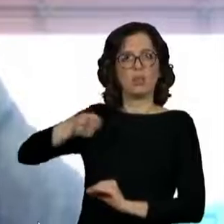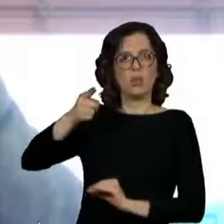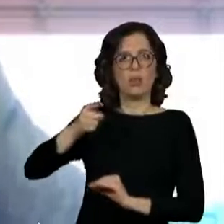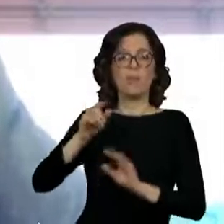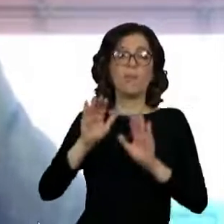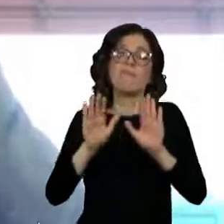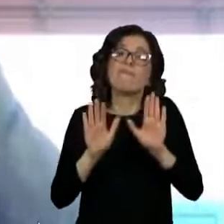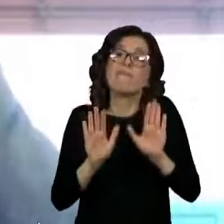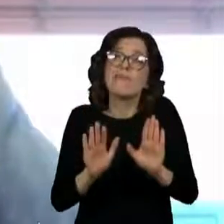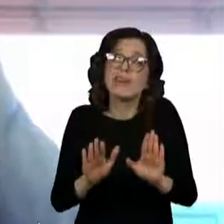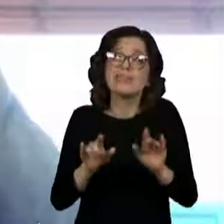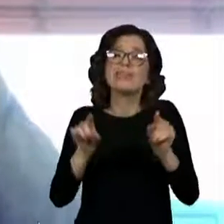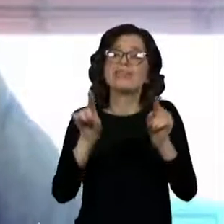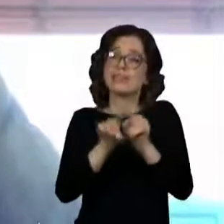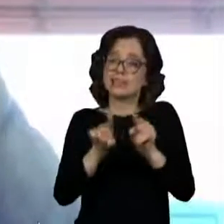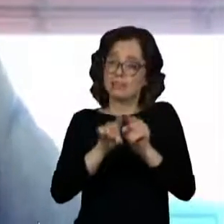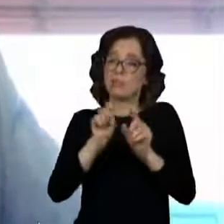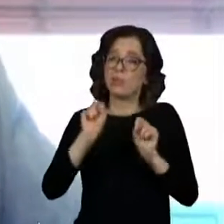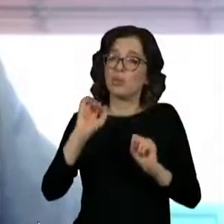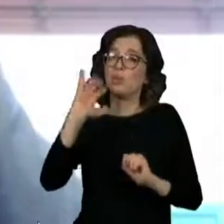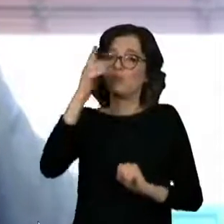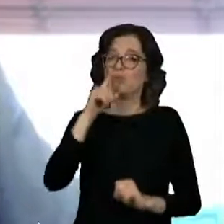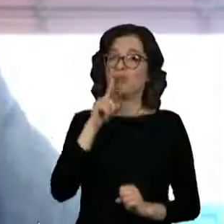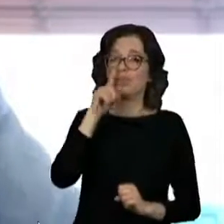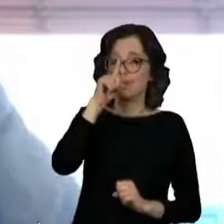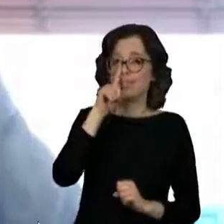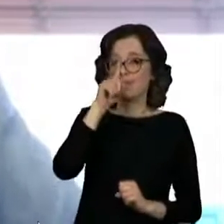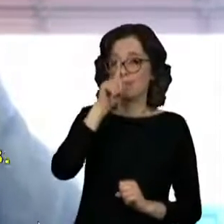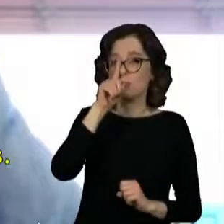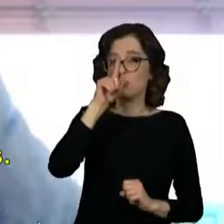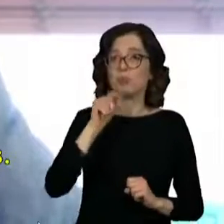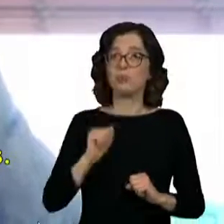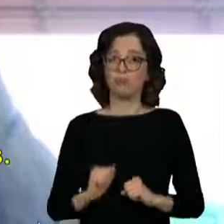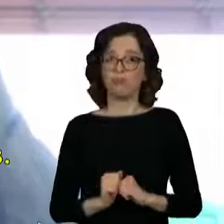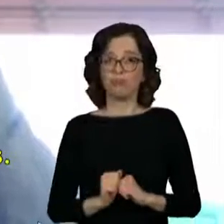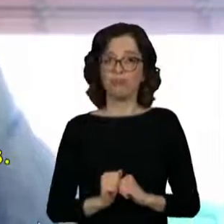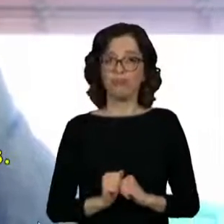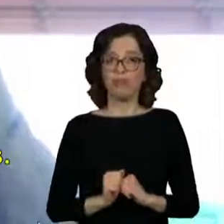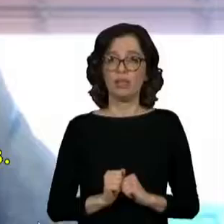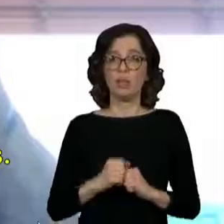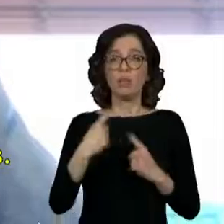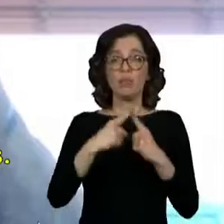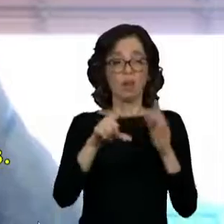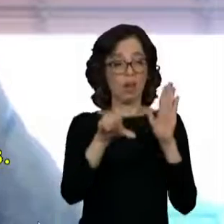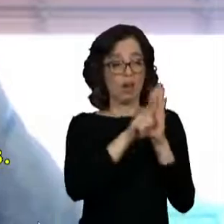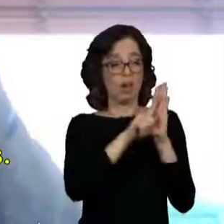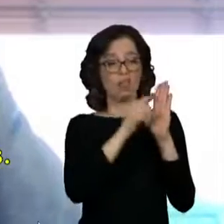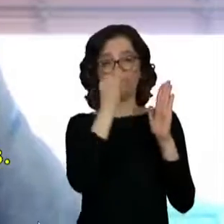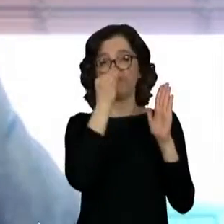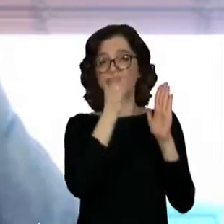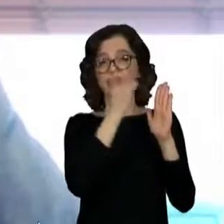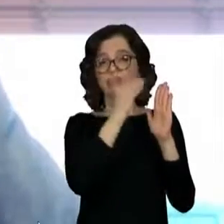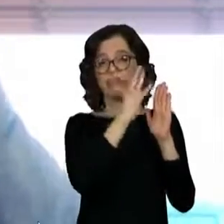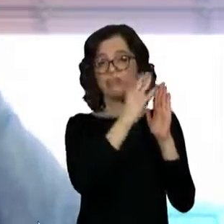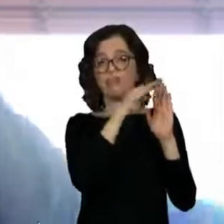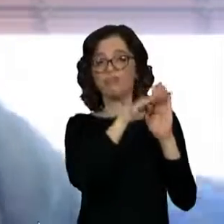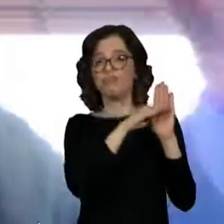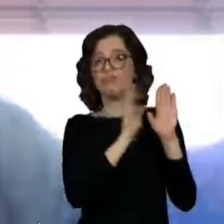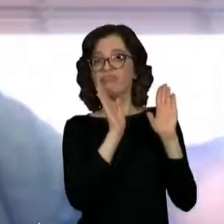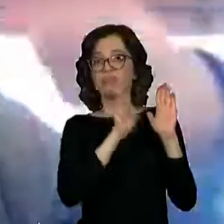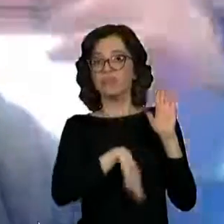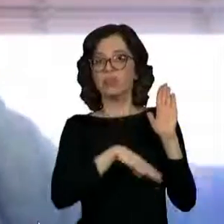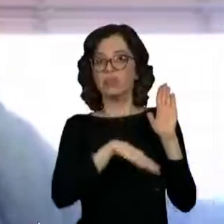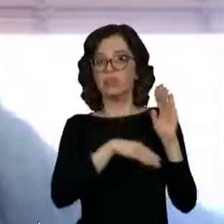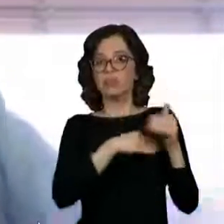But there's a risk to that. There's a great danger and a cost to starting to play loose by the rules. And that is